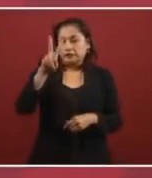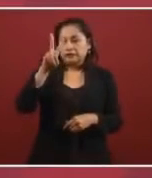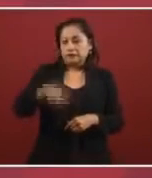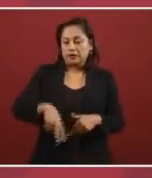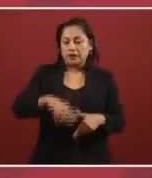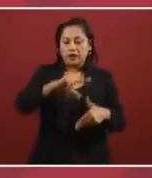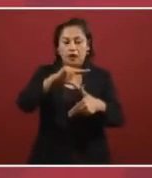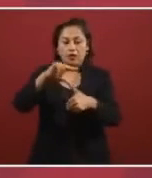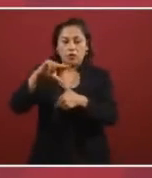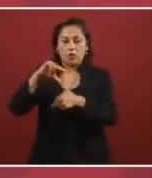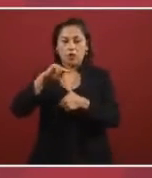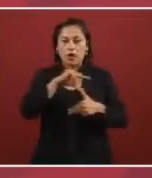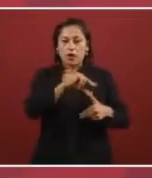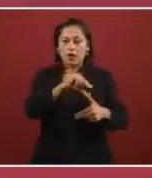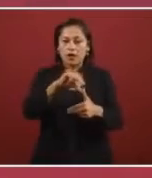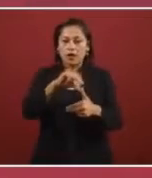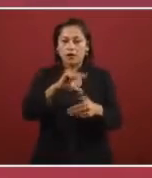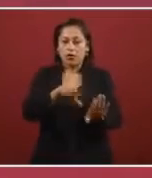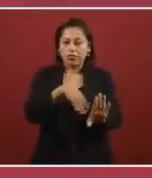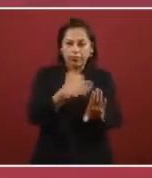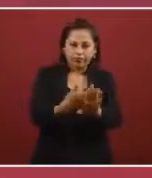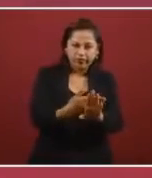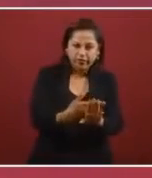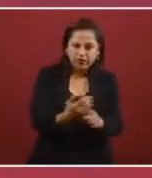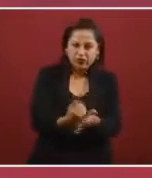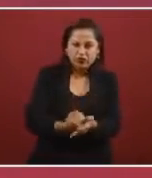Any. Human. Death.